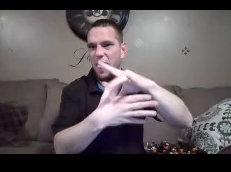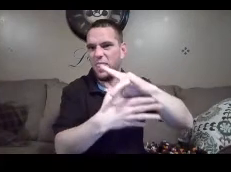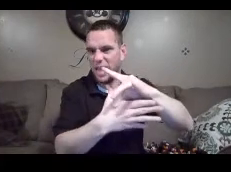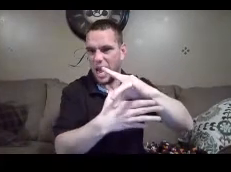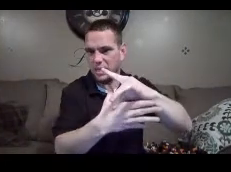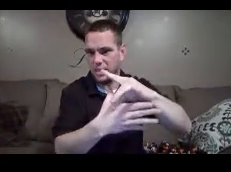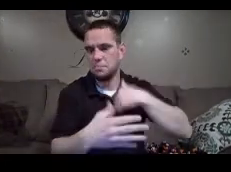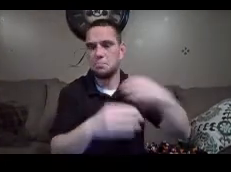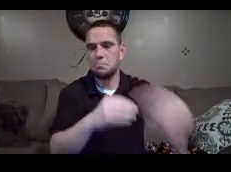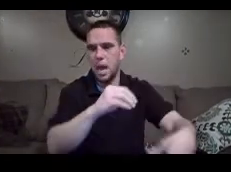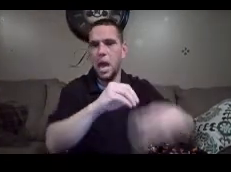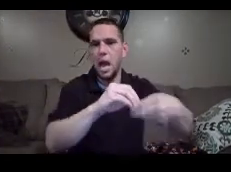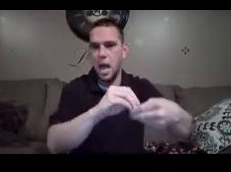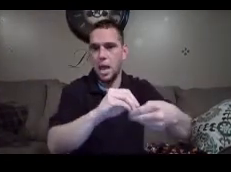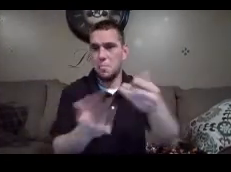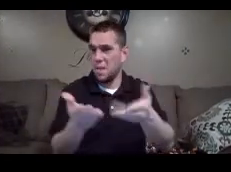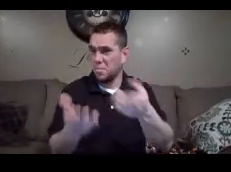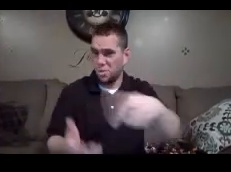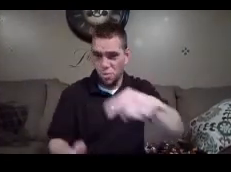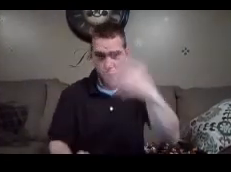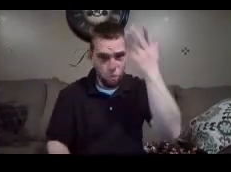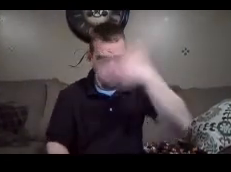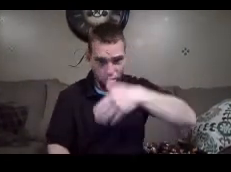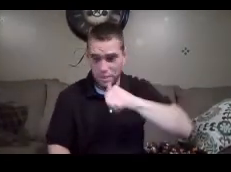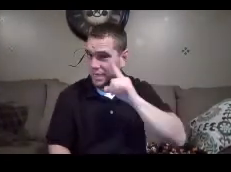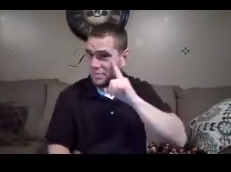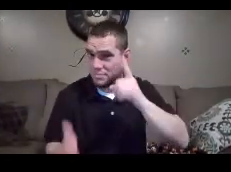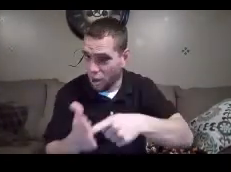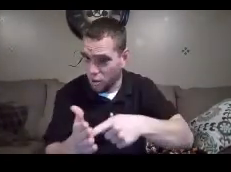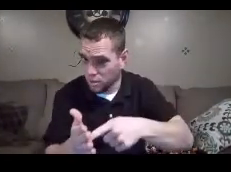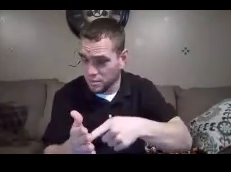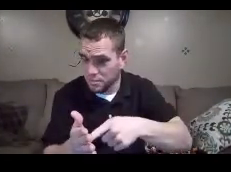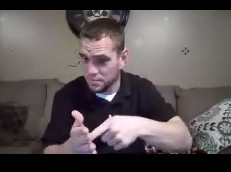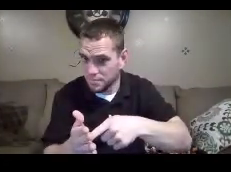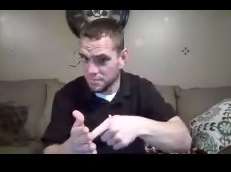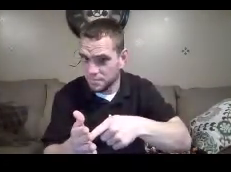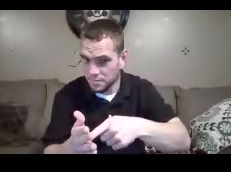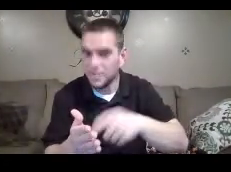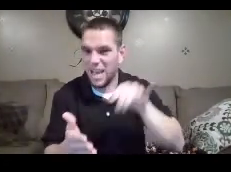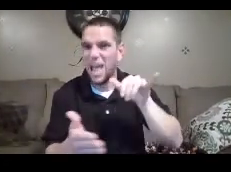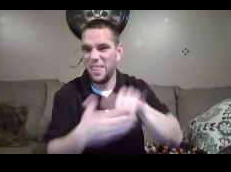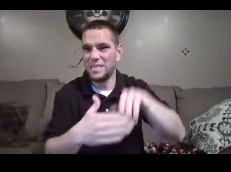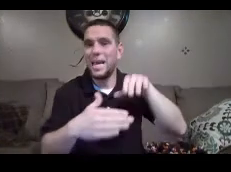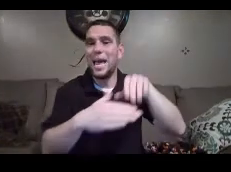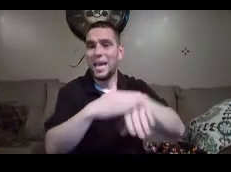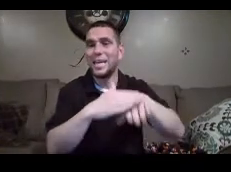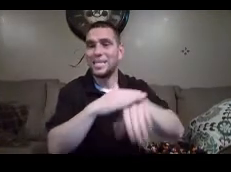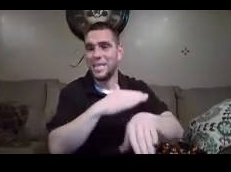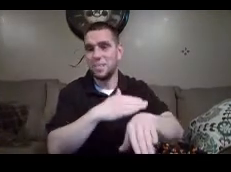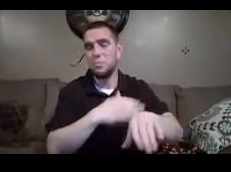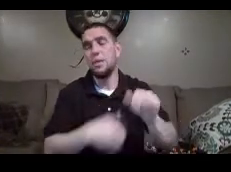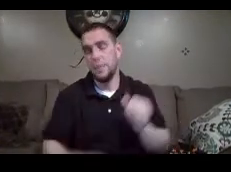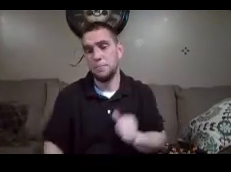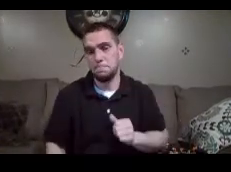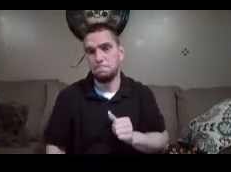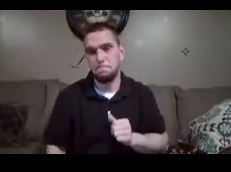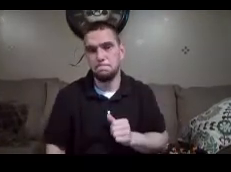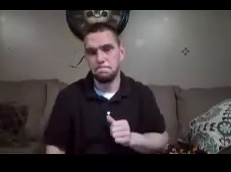and you probably didn't even notice that was an accessibility best practice.